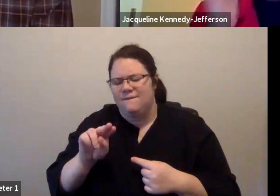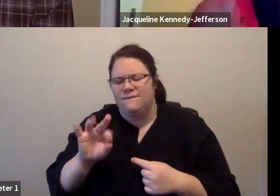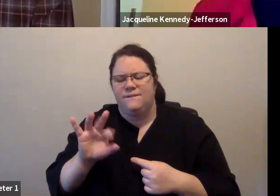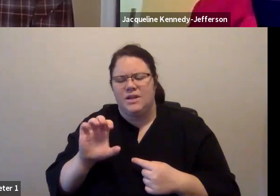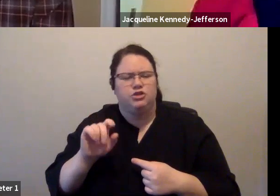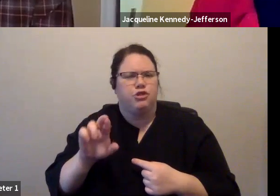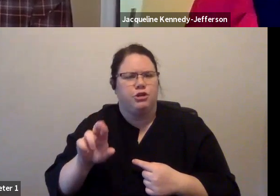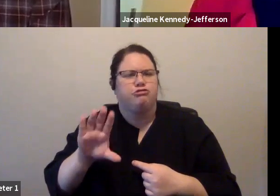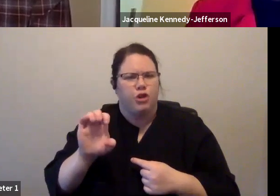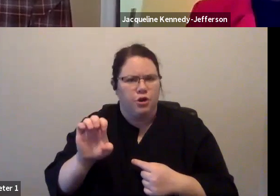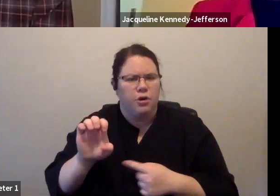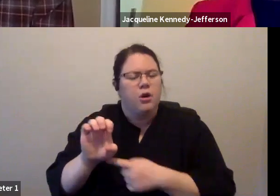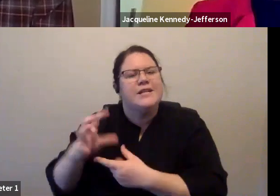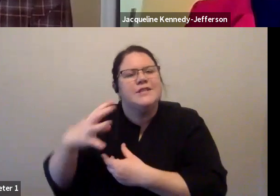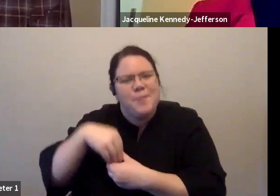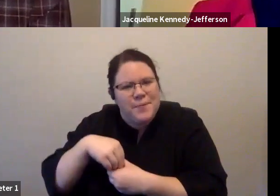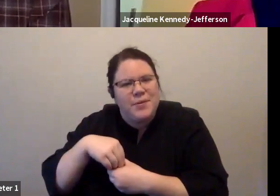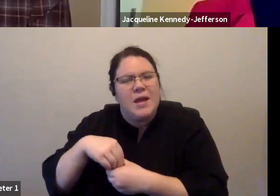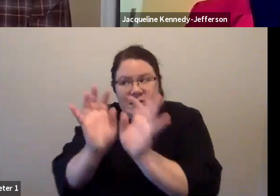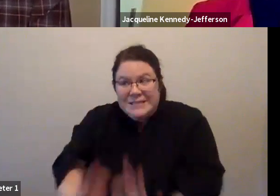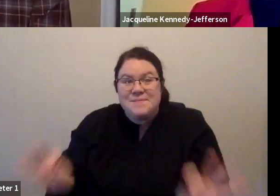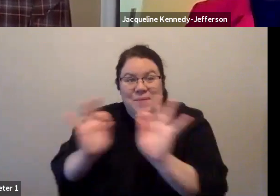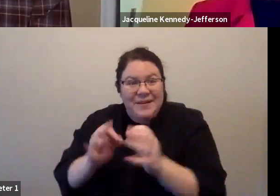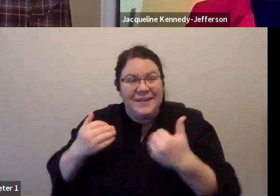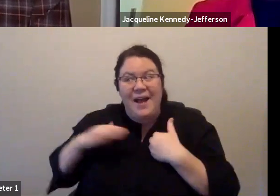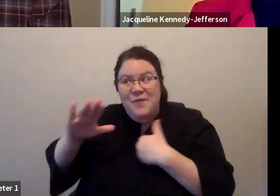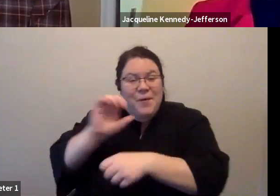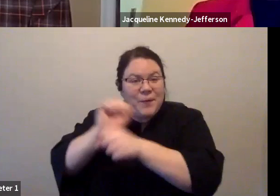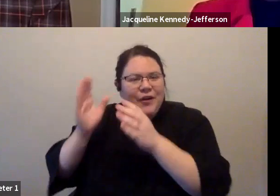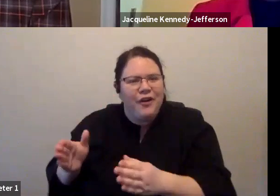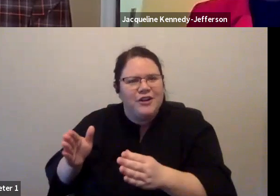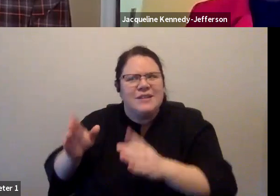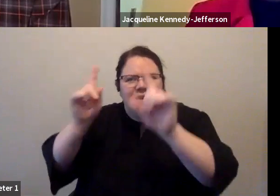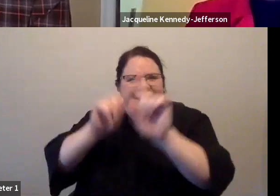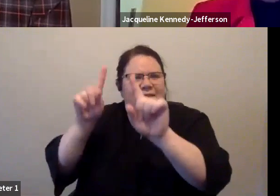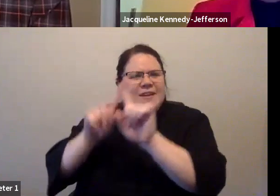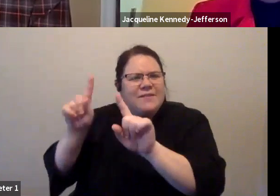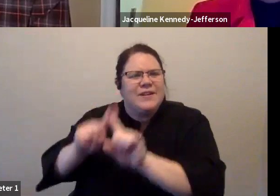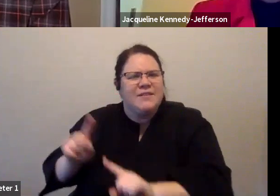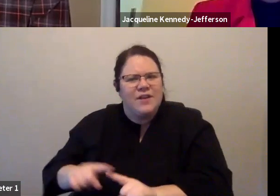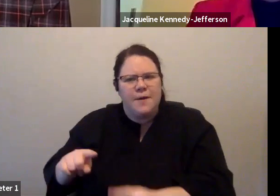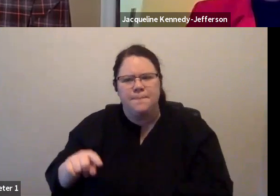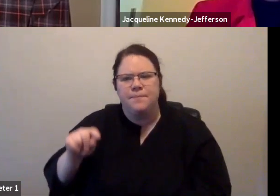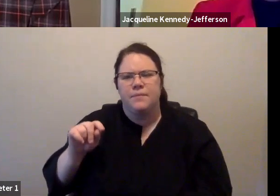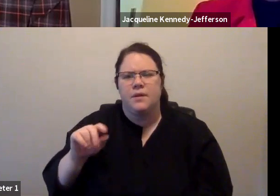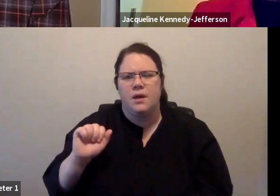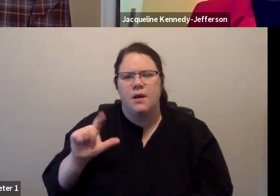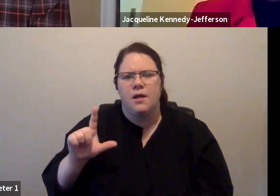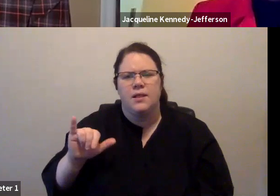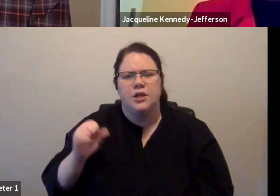diverse body of employees, right? And so Alicia's talked to this wonderful conversation around